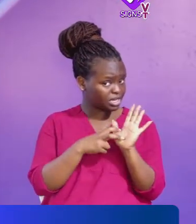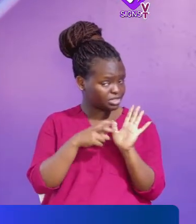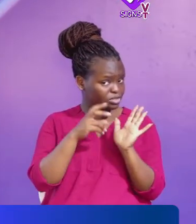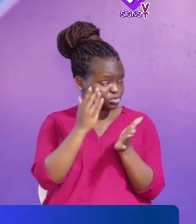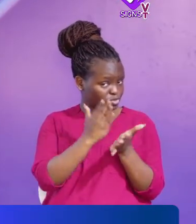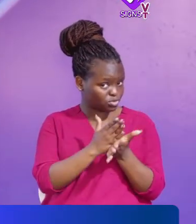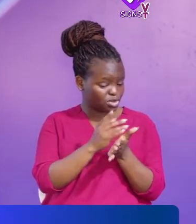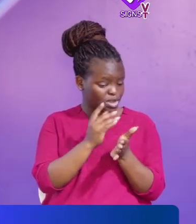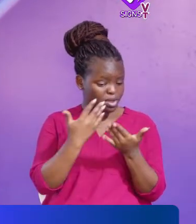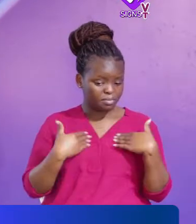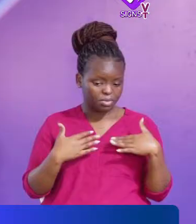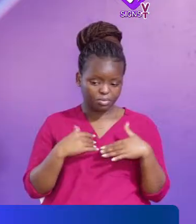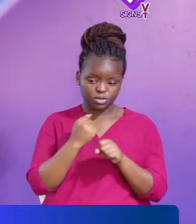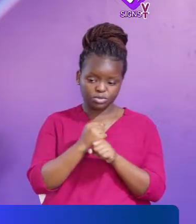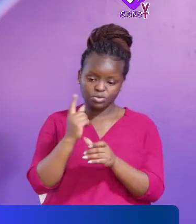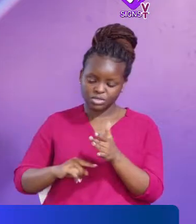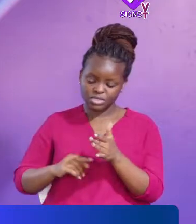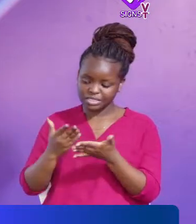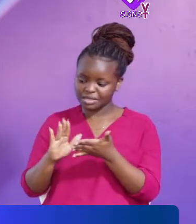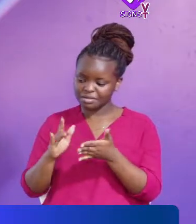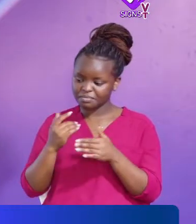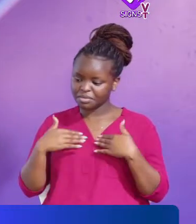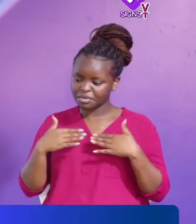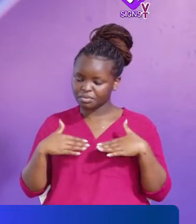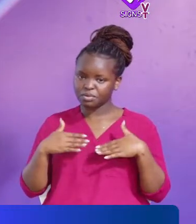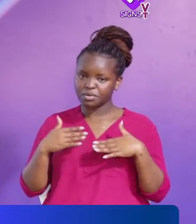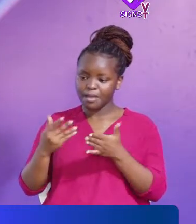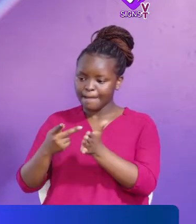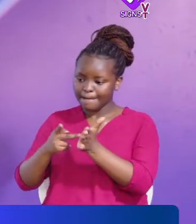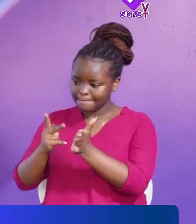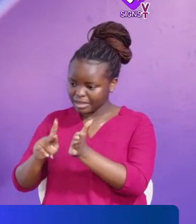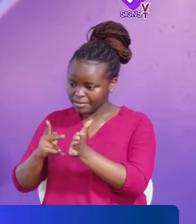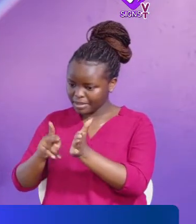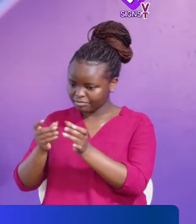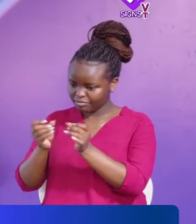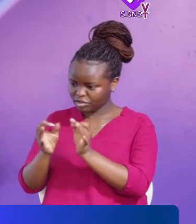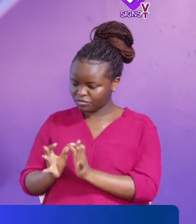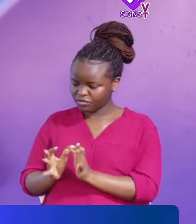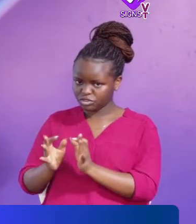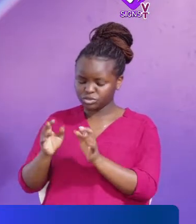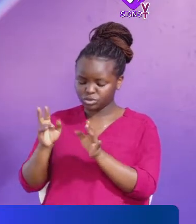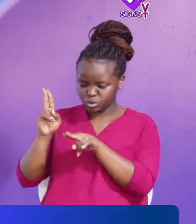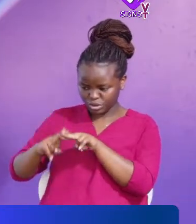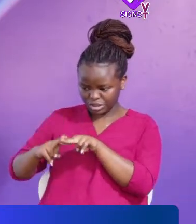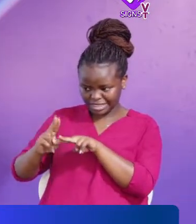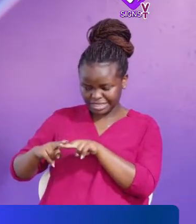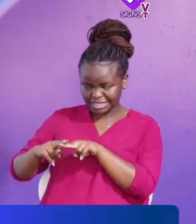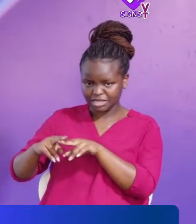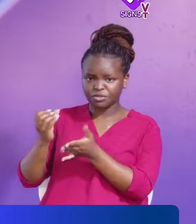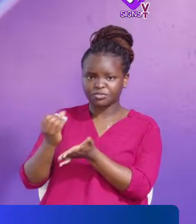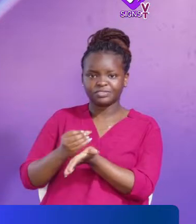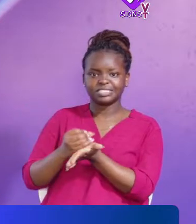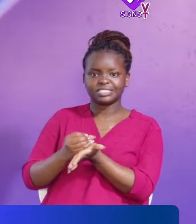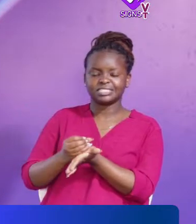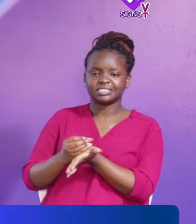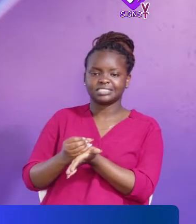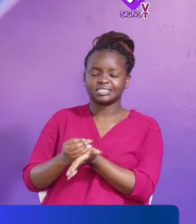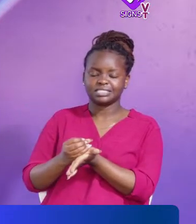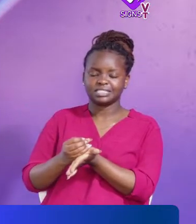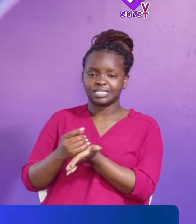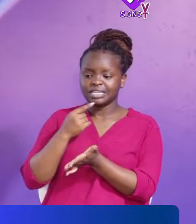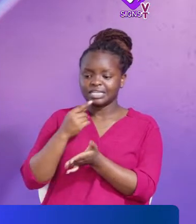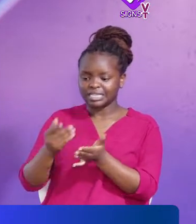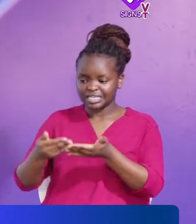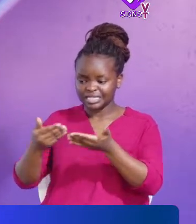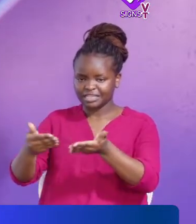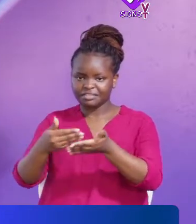people do is that some people pay the government officials to sit in government offices claiming to give